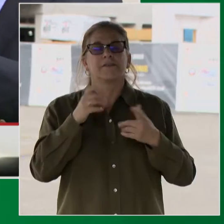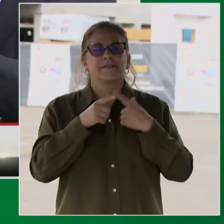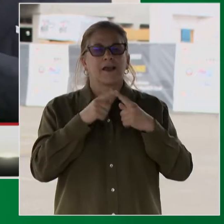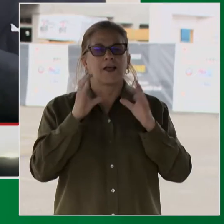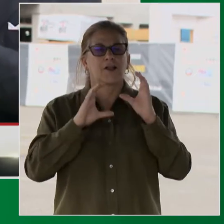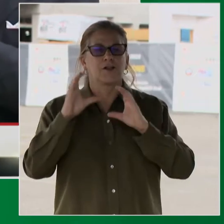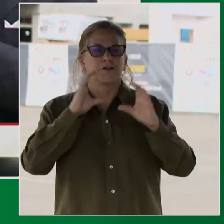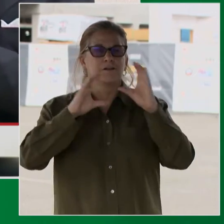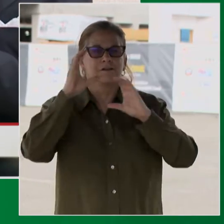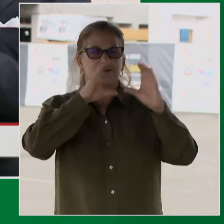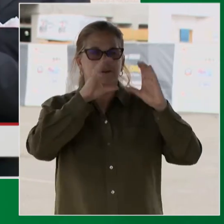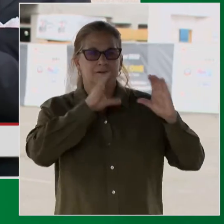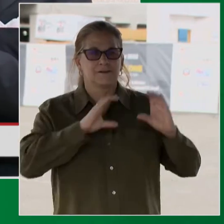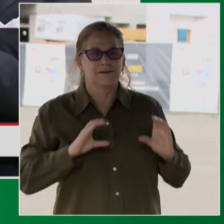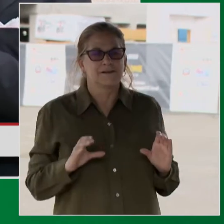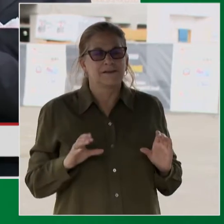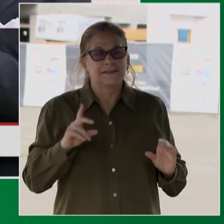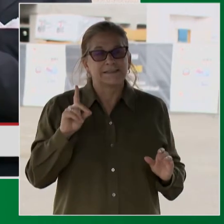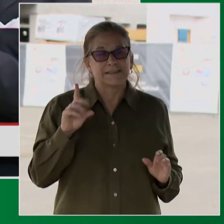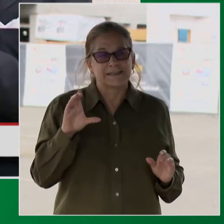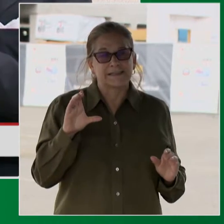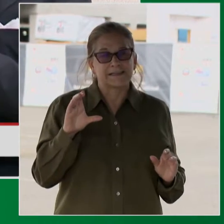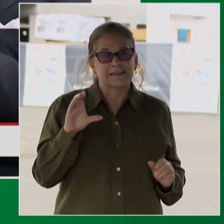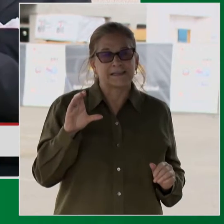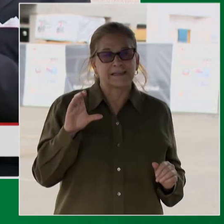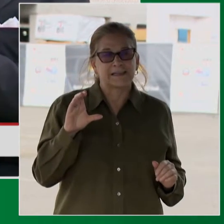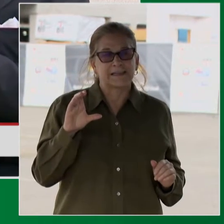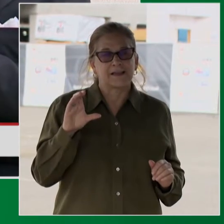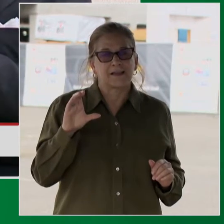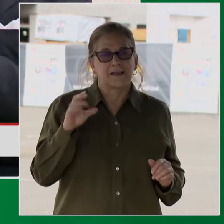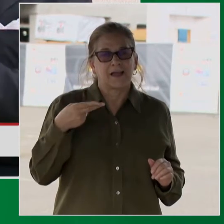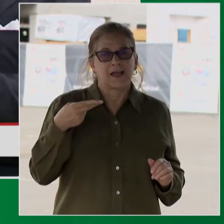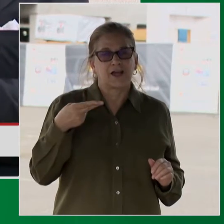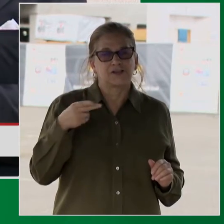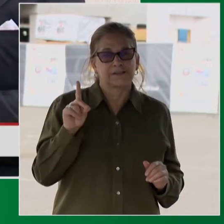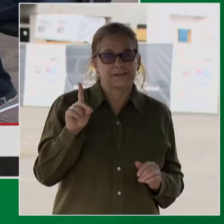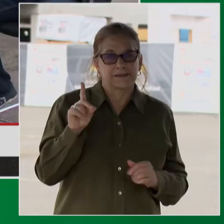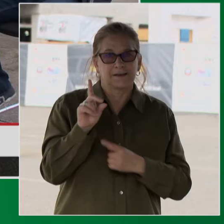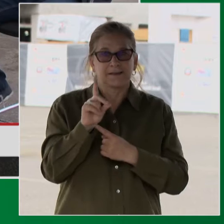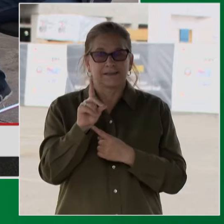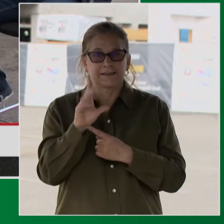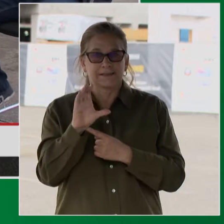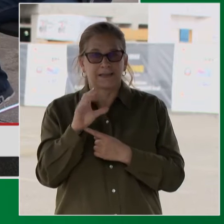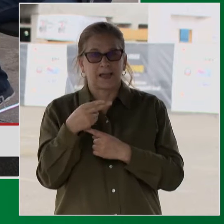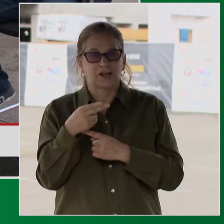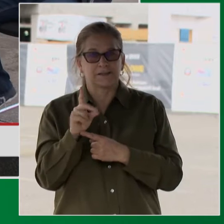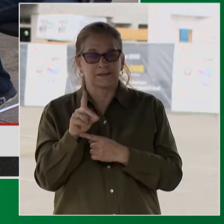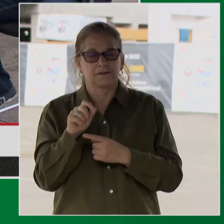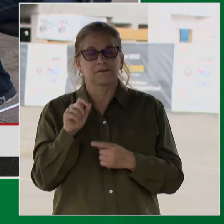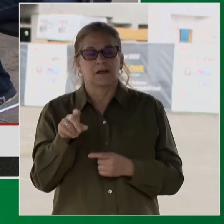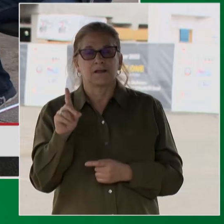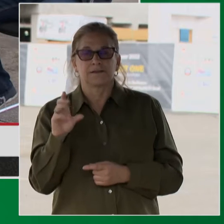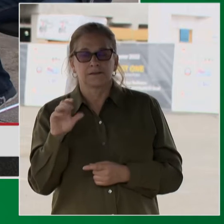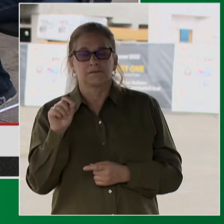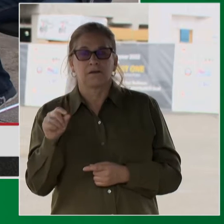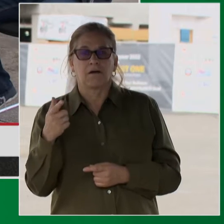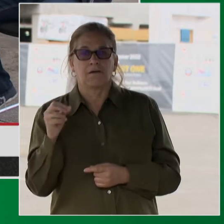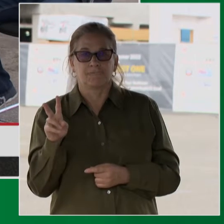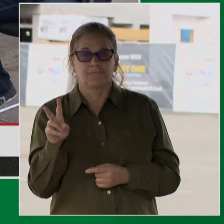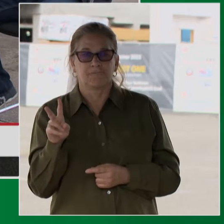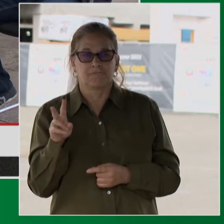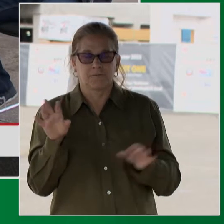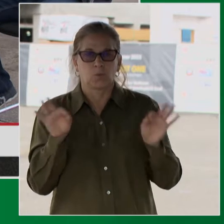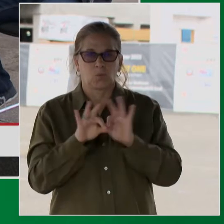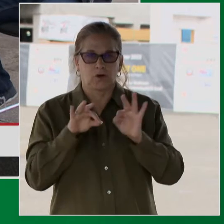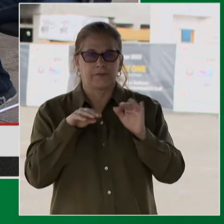www.dchfa.org. It has a listing of all the different programs that we participate in and get involved that way. Great. And those units that you talked about that are between that